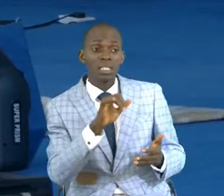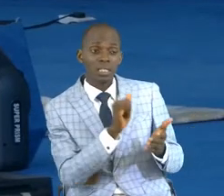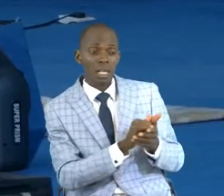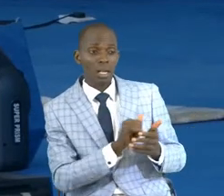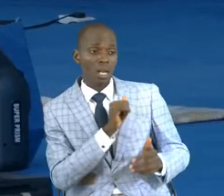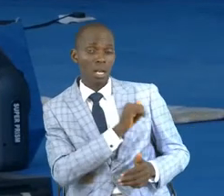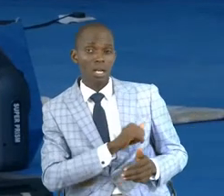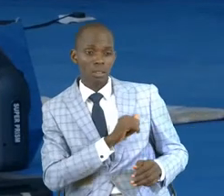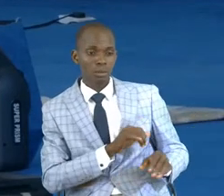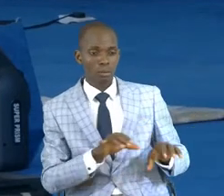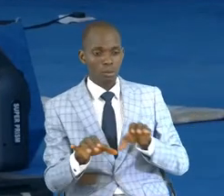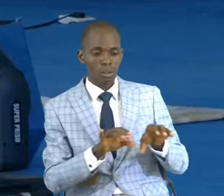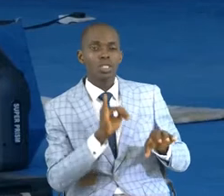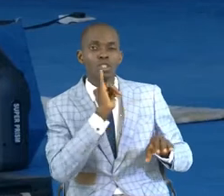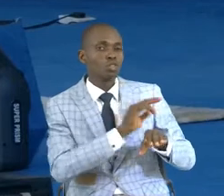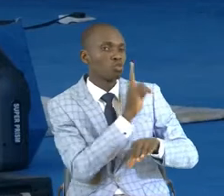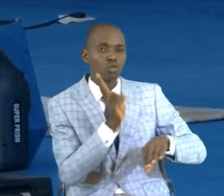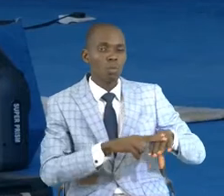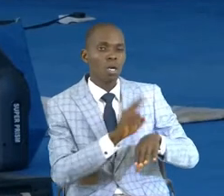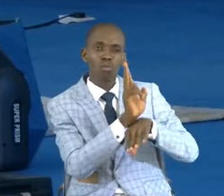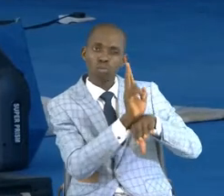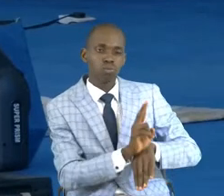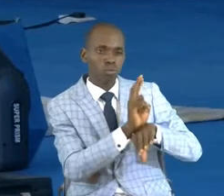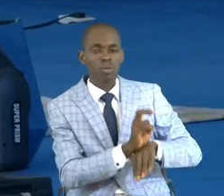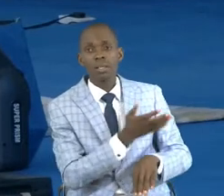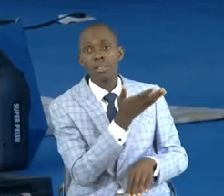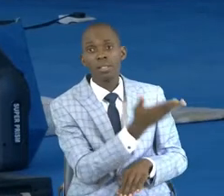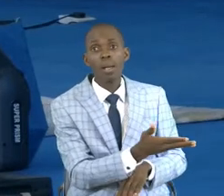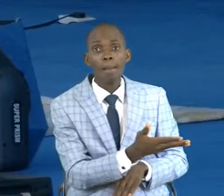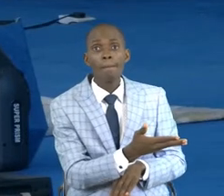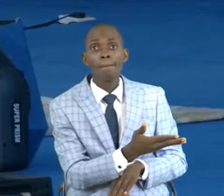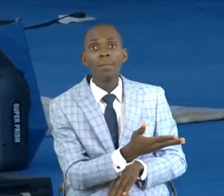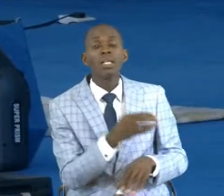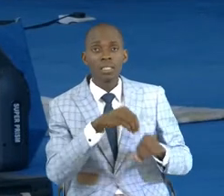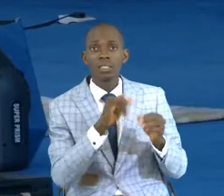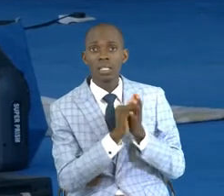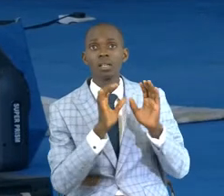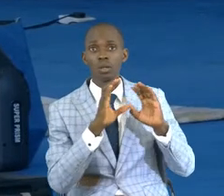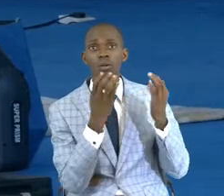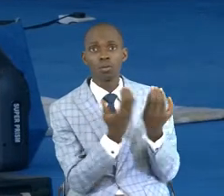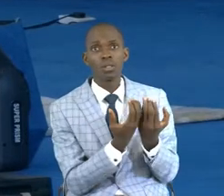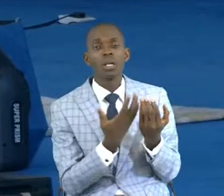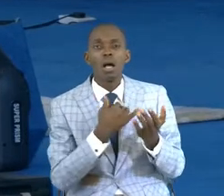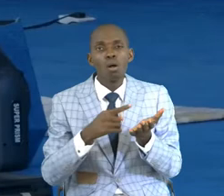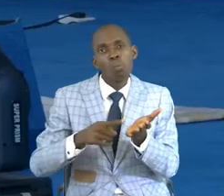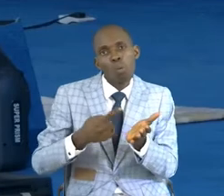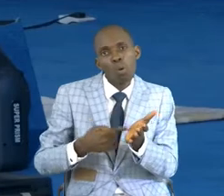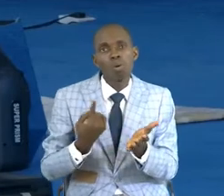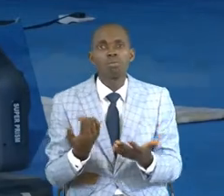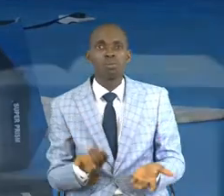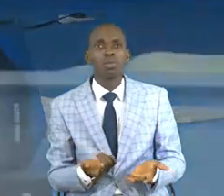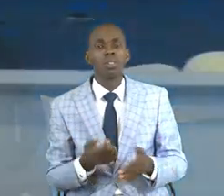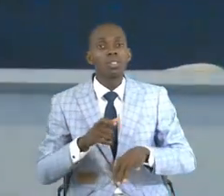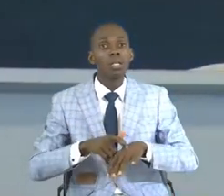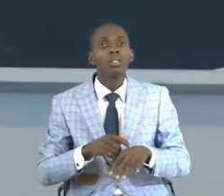normal behavior, the normal habit of that community. And sometimes it is not a